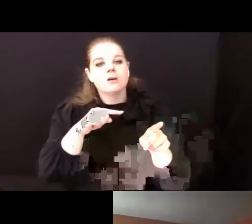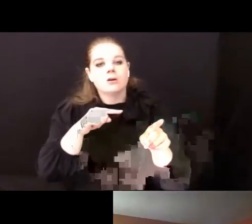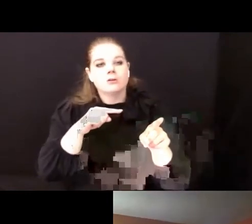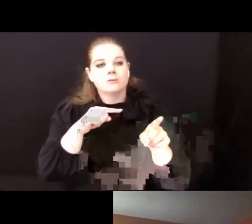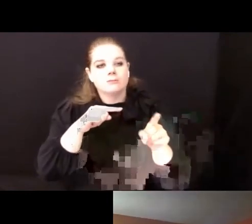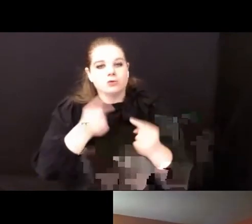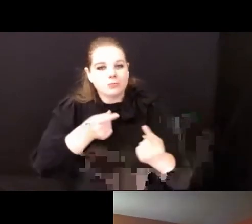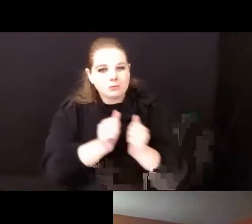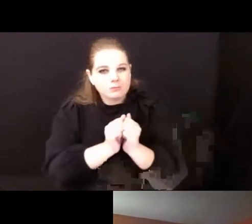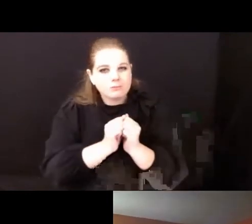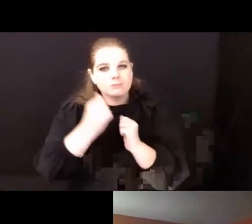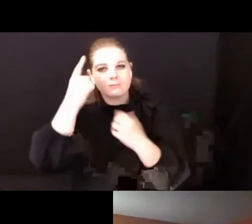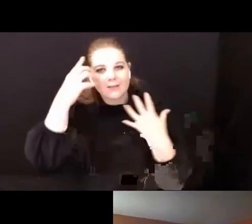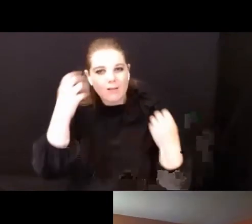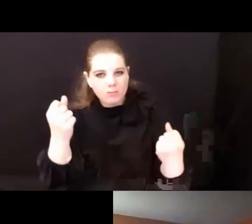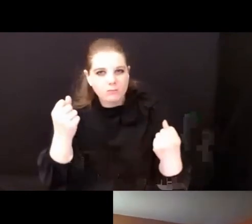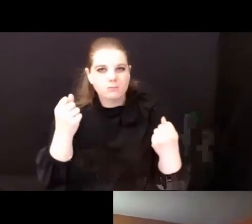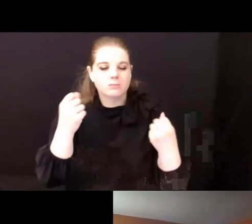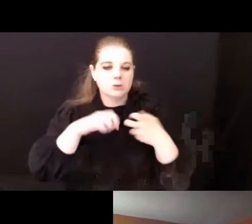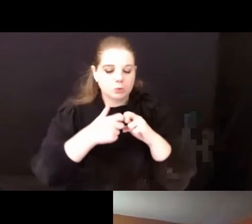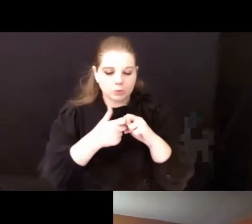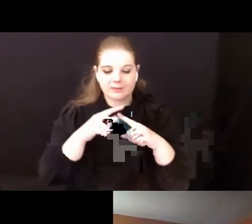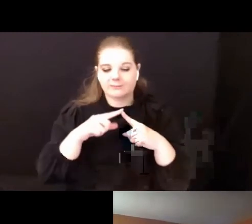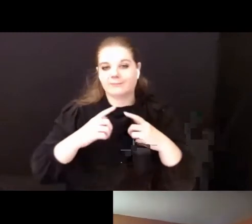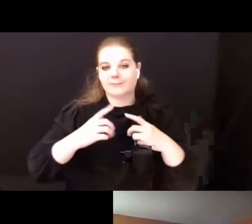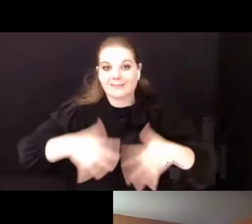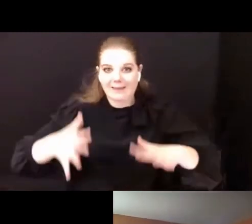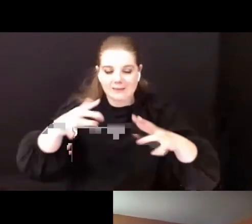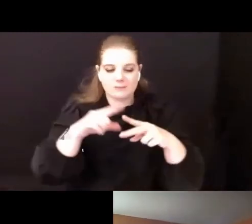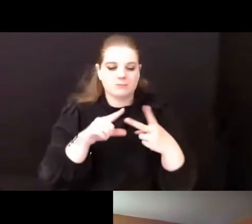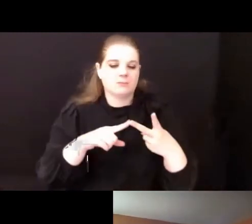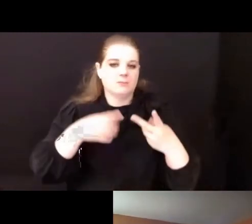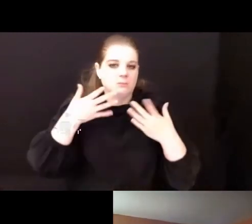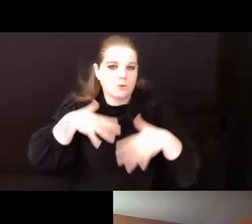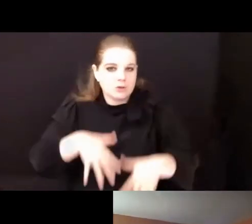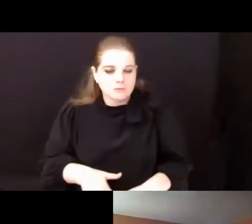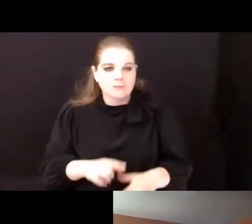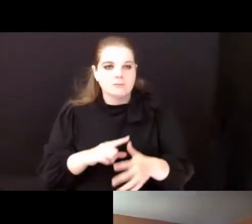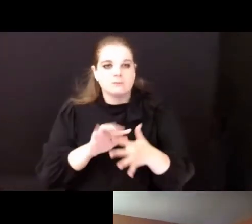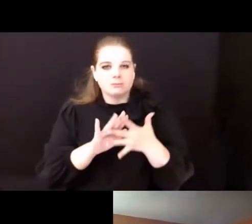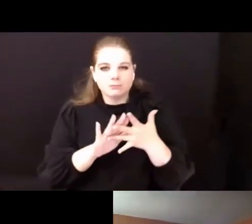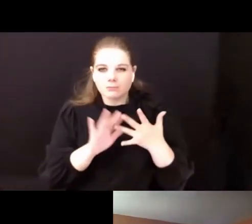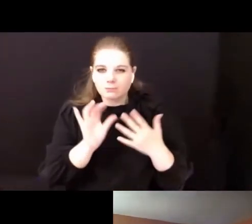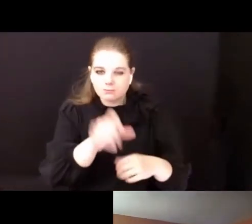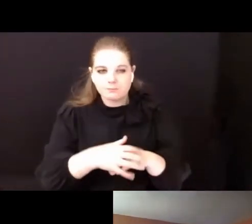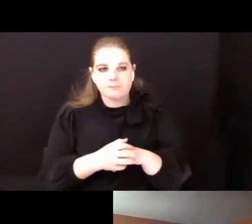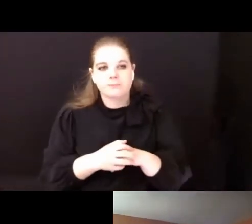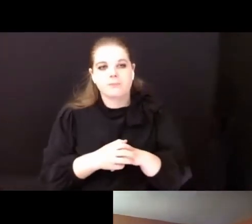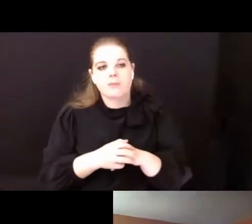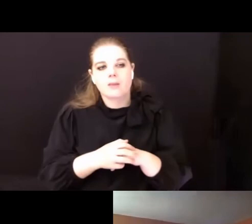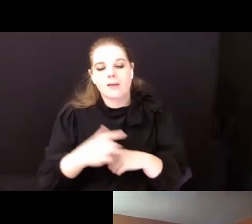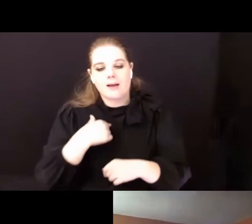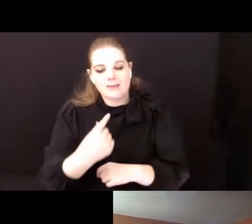issues, which is anxiety, depression. And I think